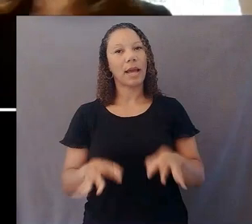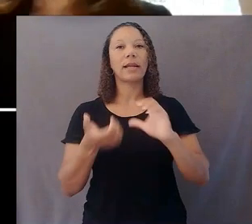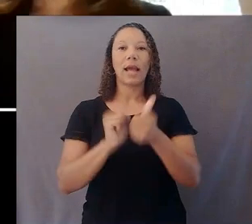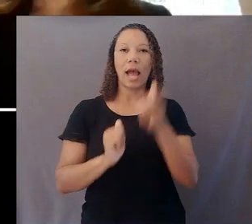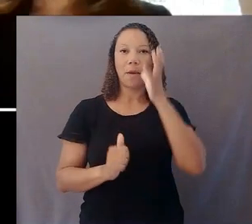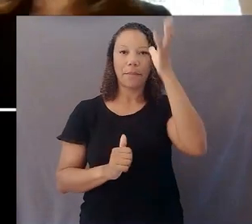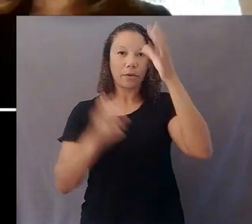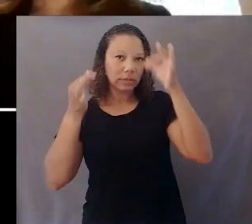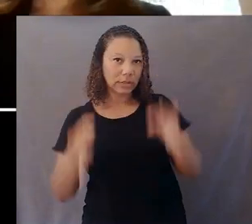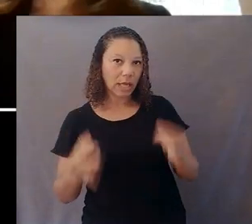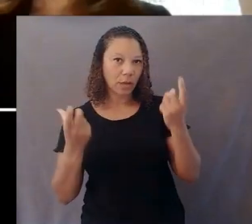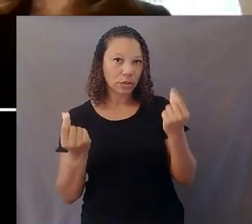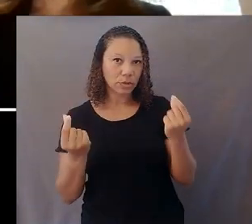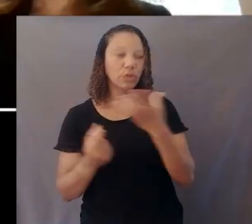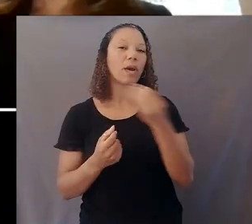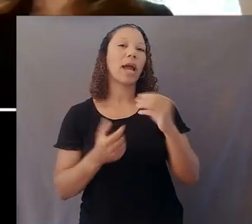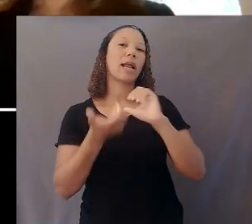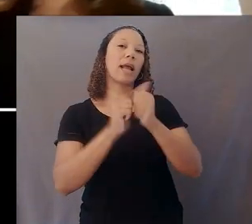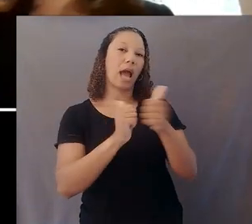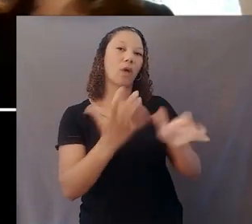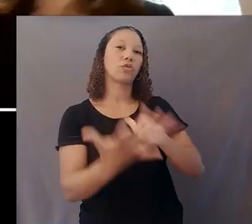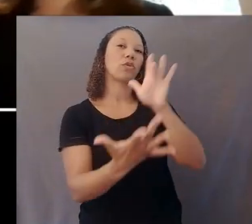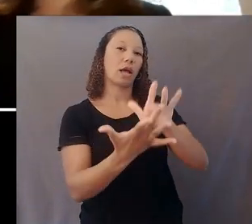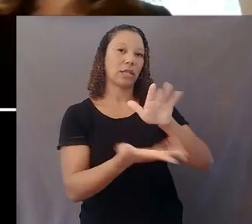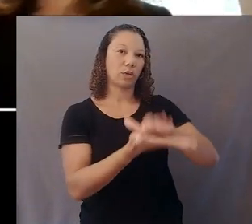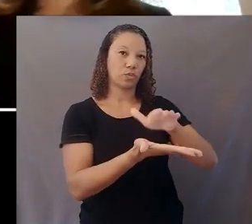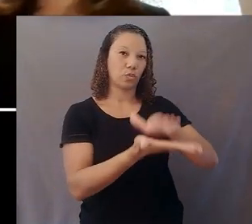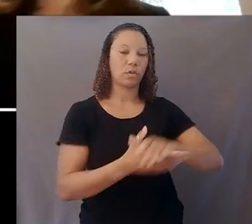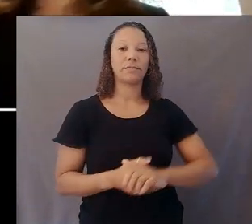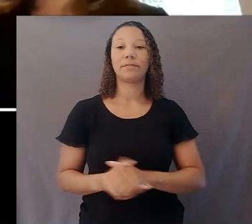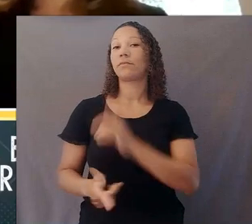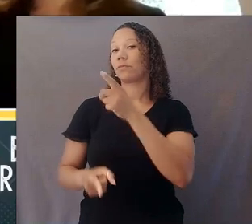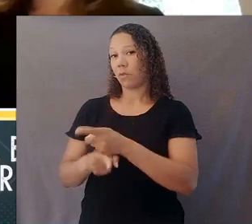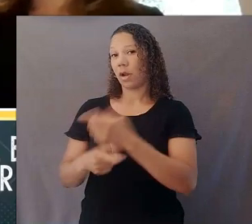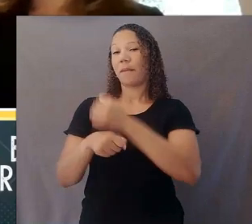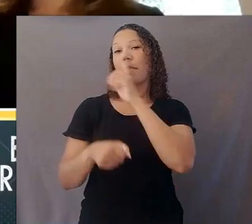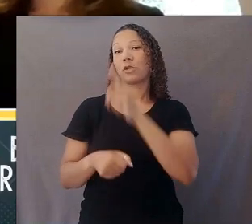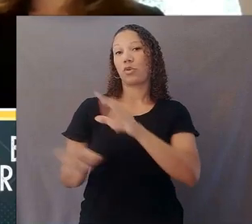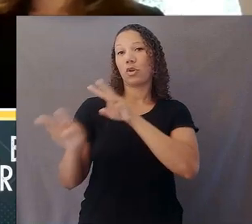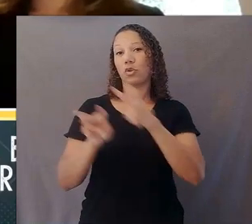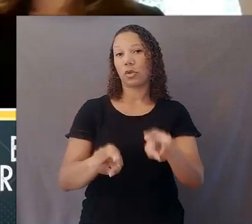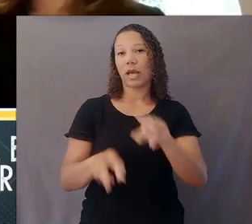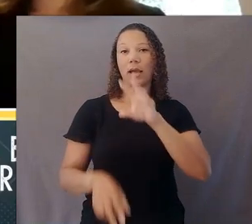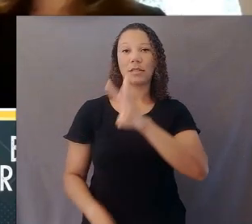and or to contact their school. Right, so you want to make sure to visit